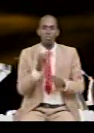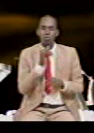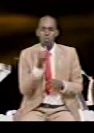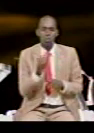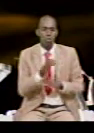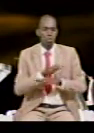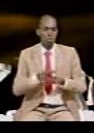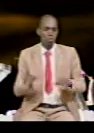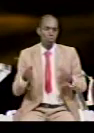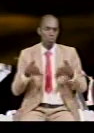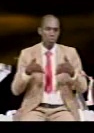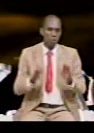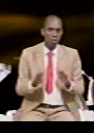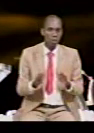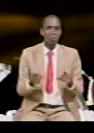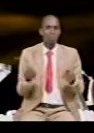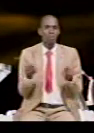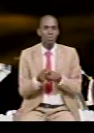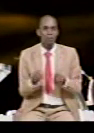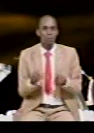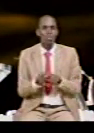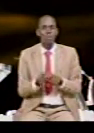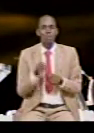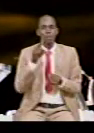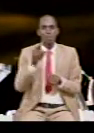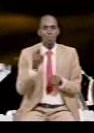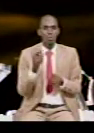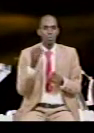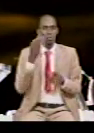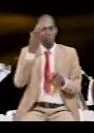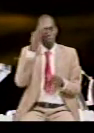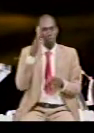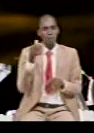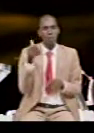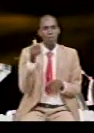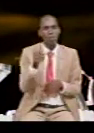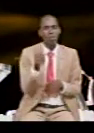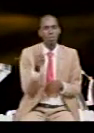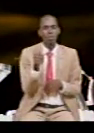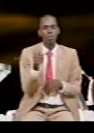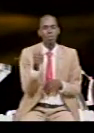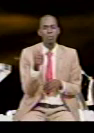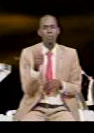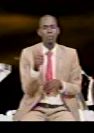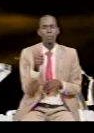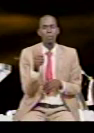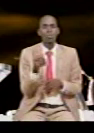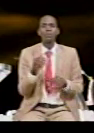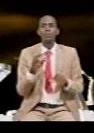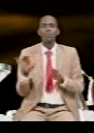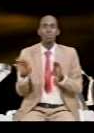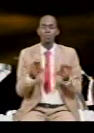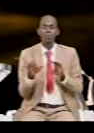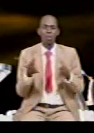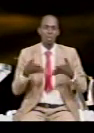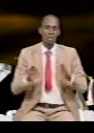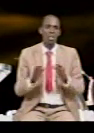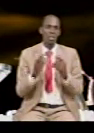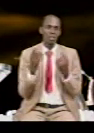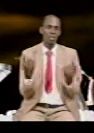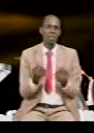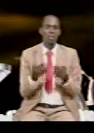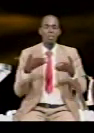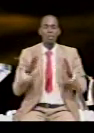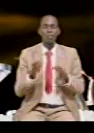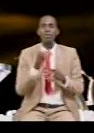let. Likewise, reckon ye yourself to do not allow sin. Let